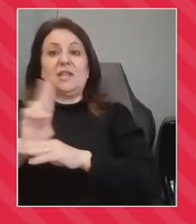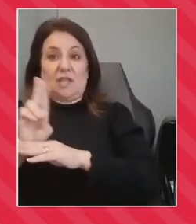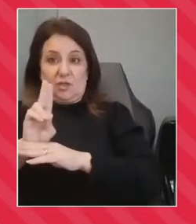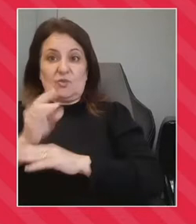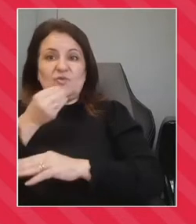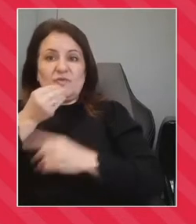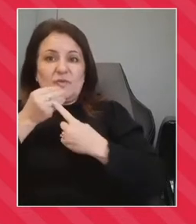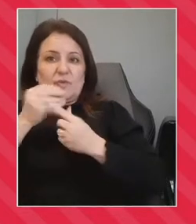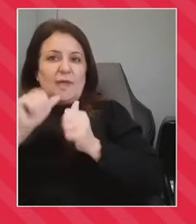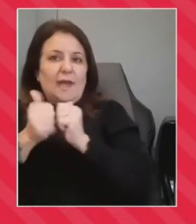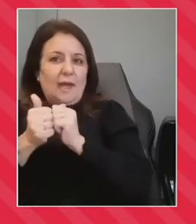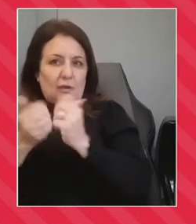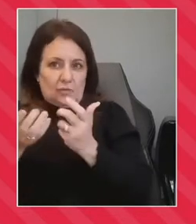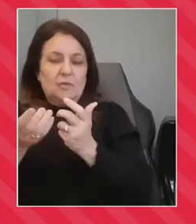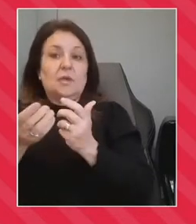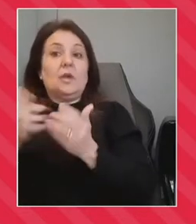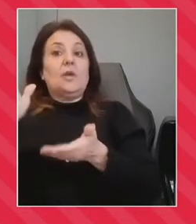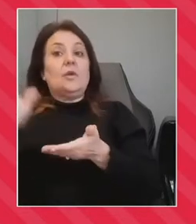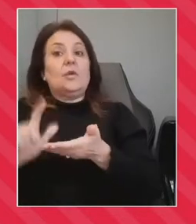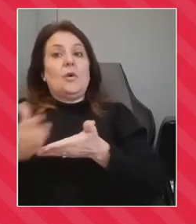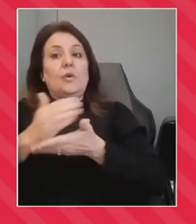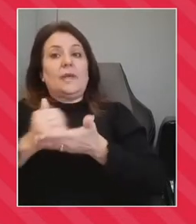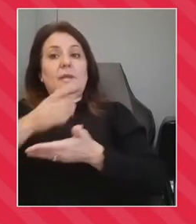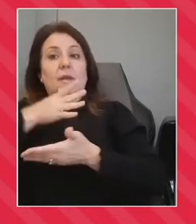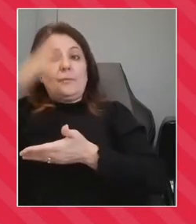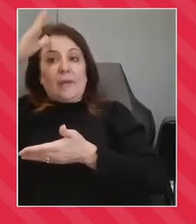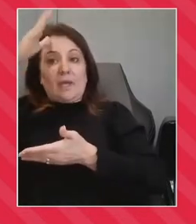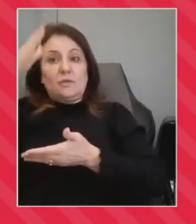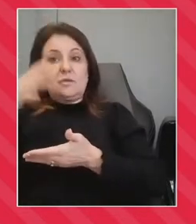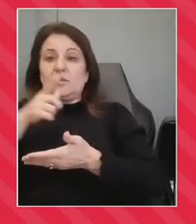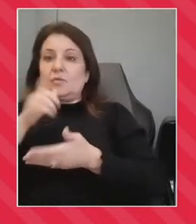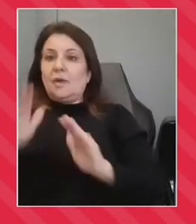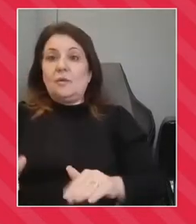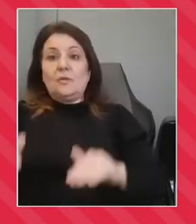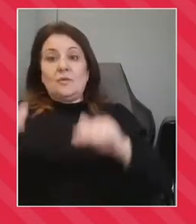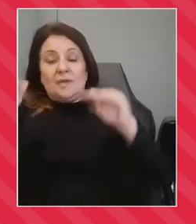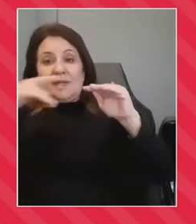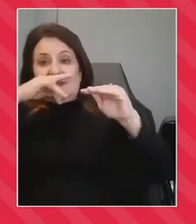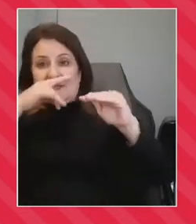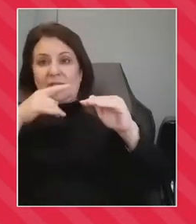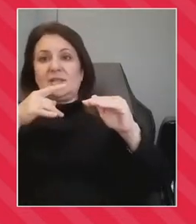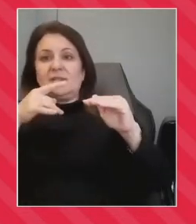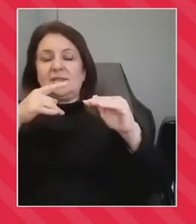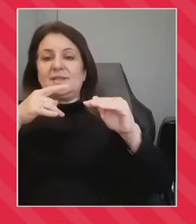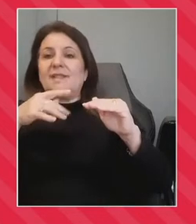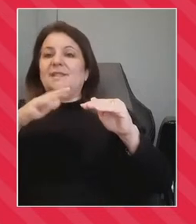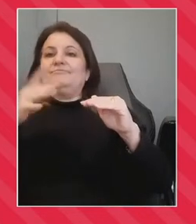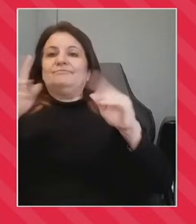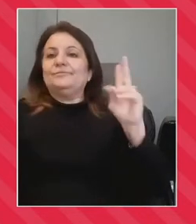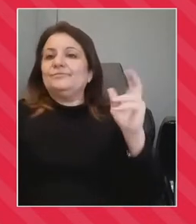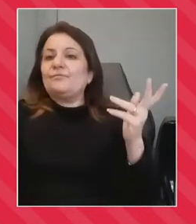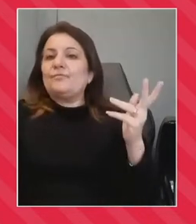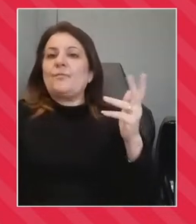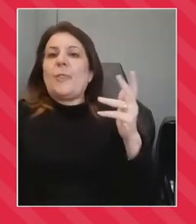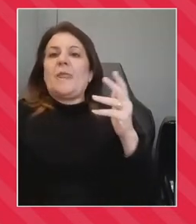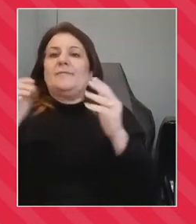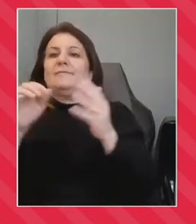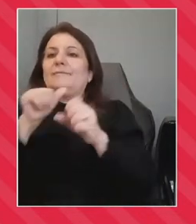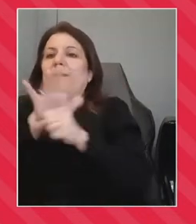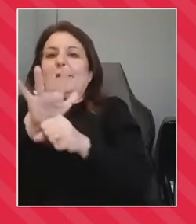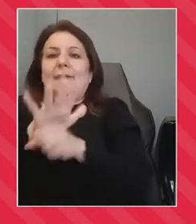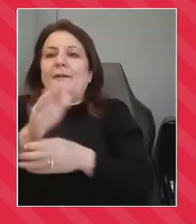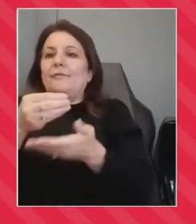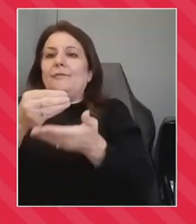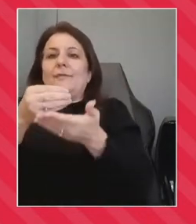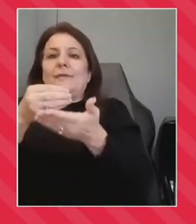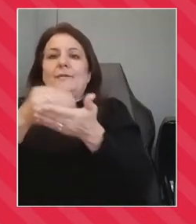particular that for lower income parents who are having to raise their kids in contexts of scarcity, contexts where they have to